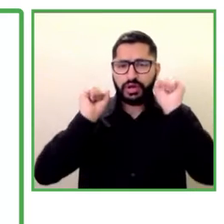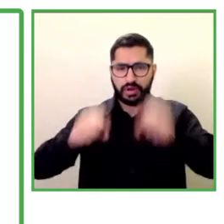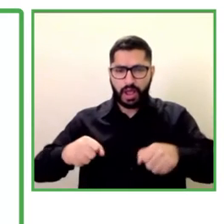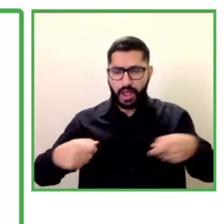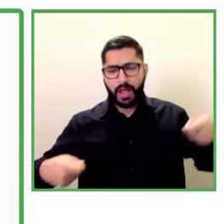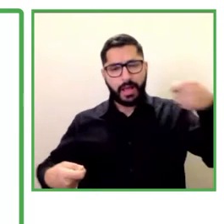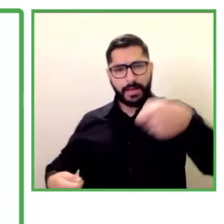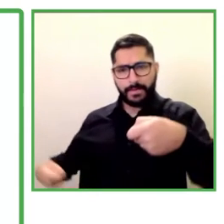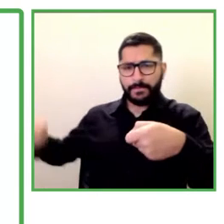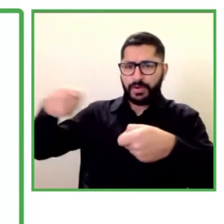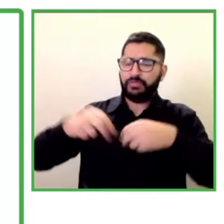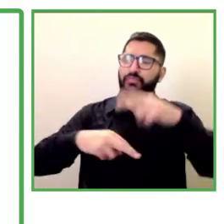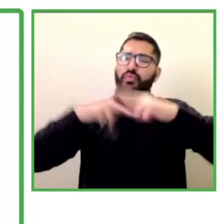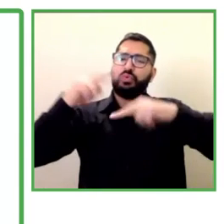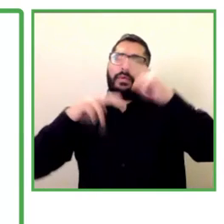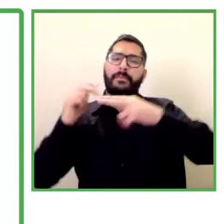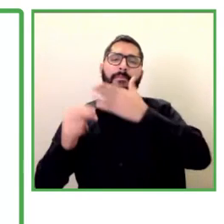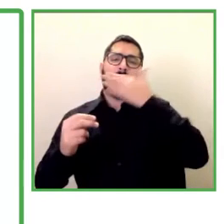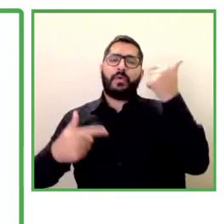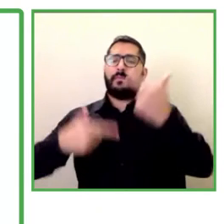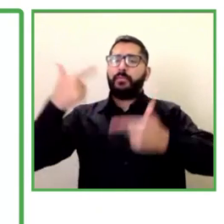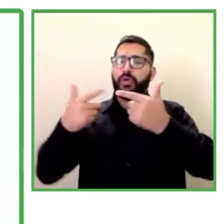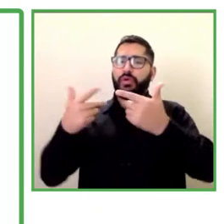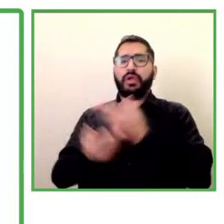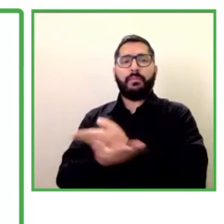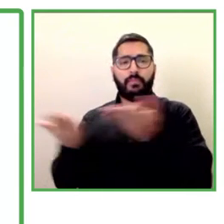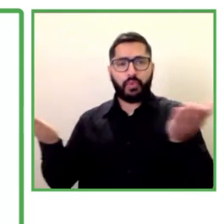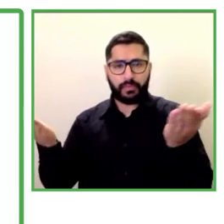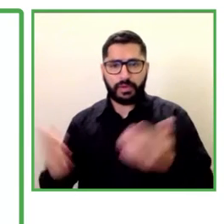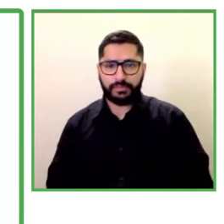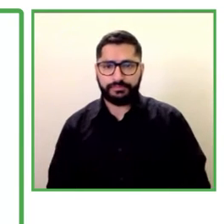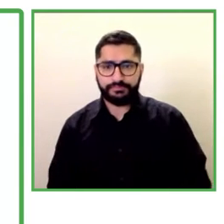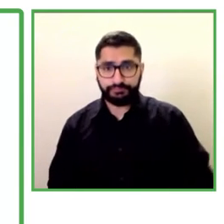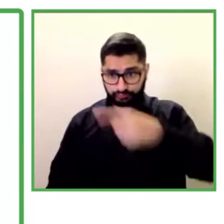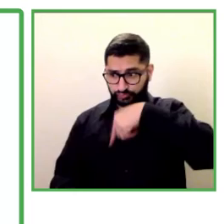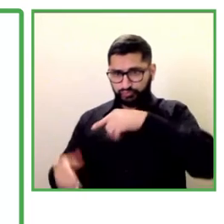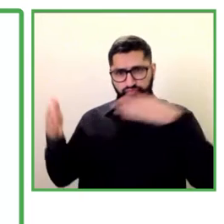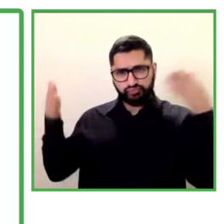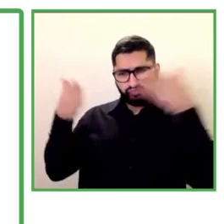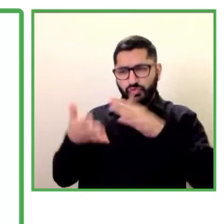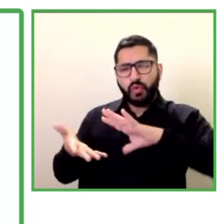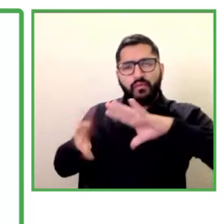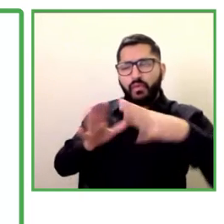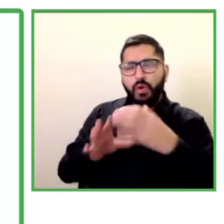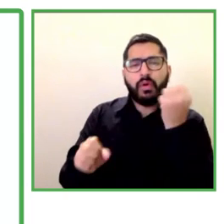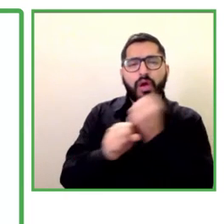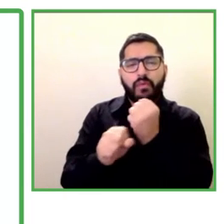to build better public policies. Our way of working is rather different